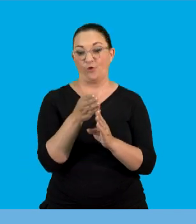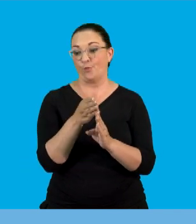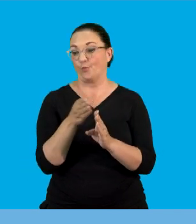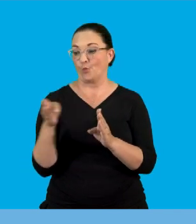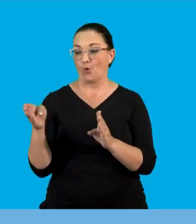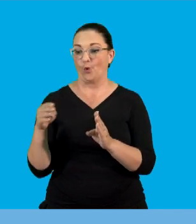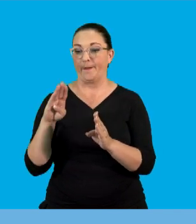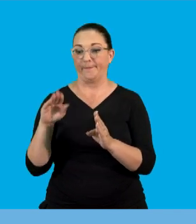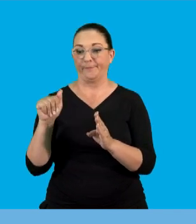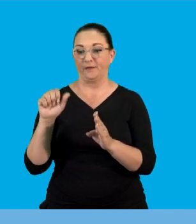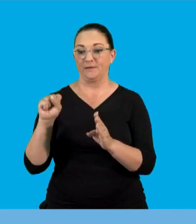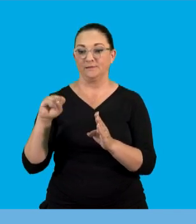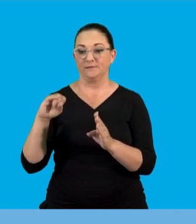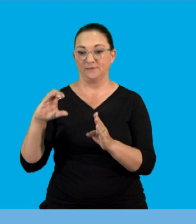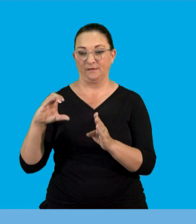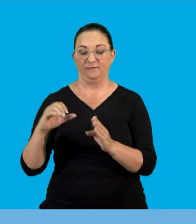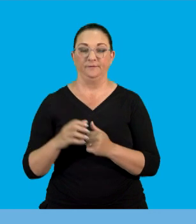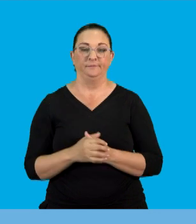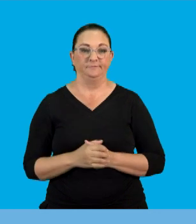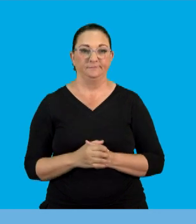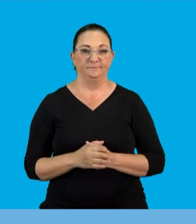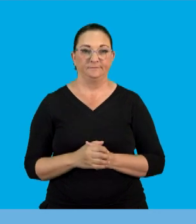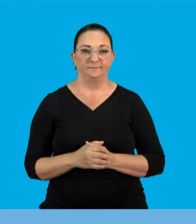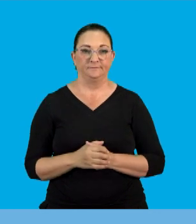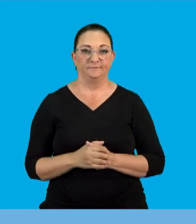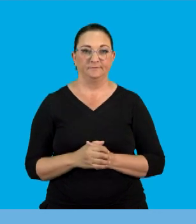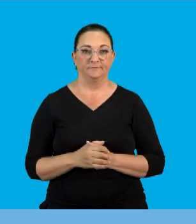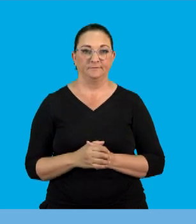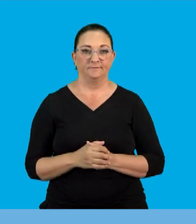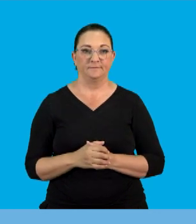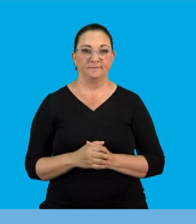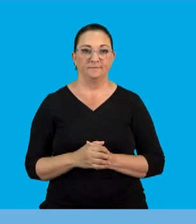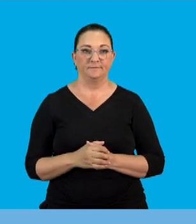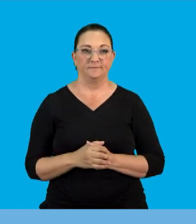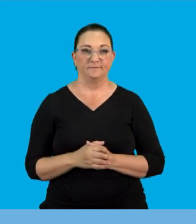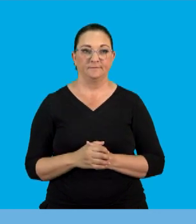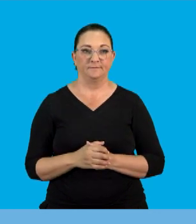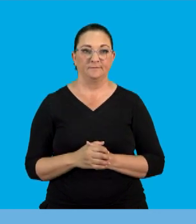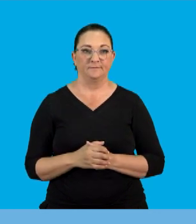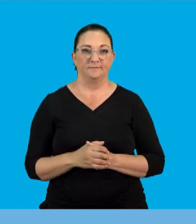And the substances that have a pH value greater than 7, they are basic.